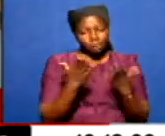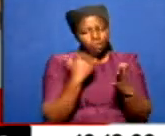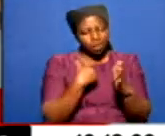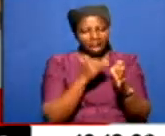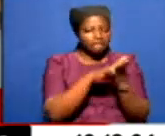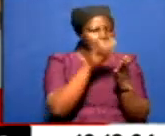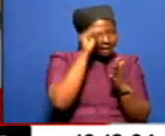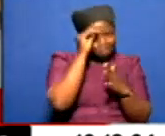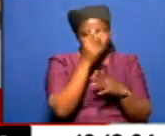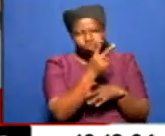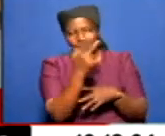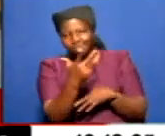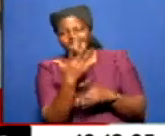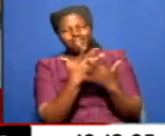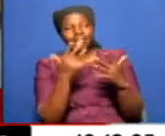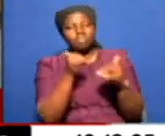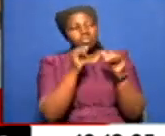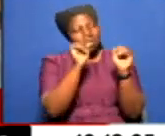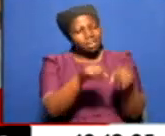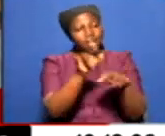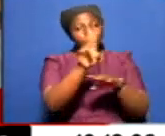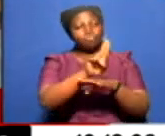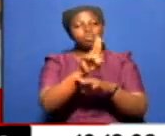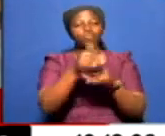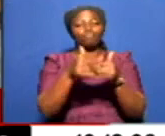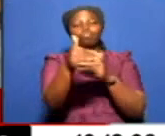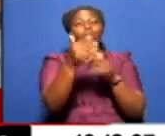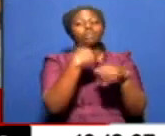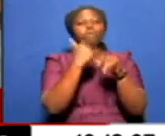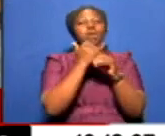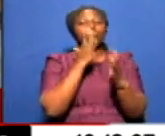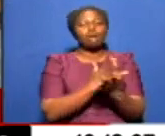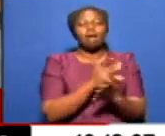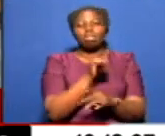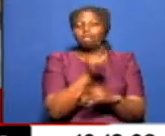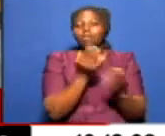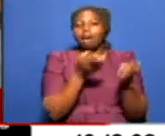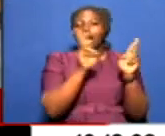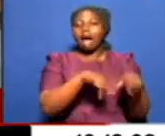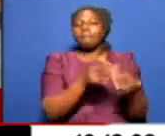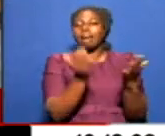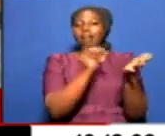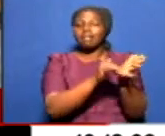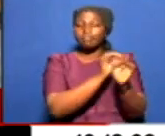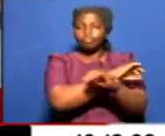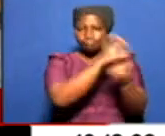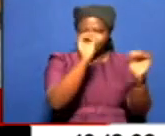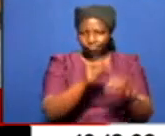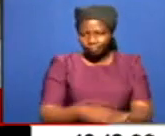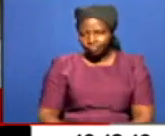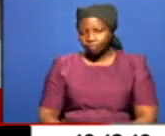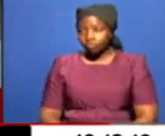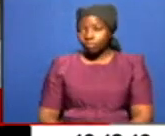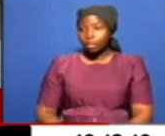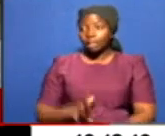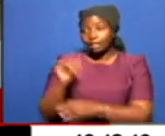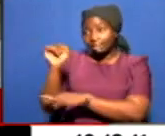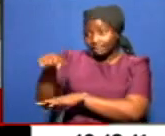things that we can use to ensure that that does not happen again. Yes, we have lessons